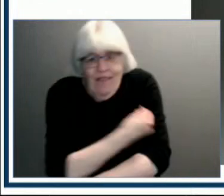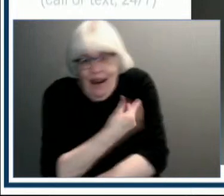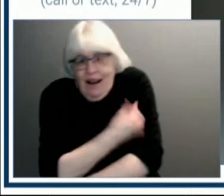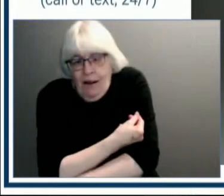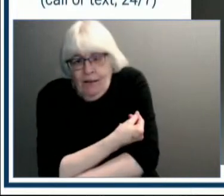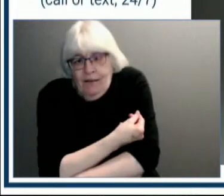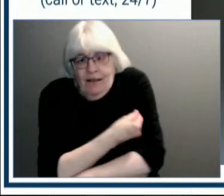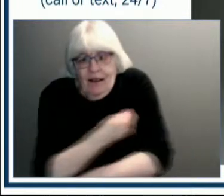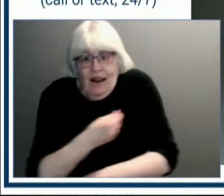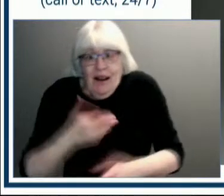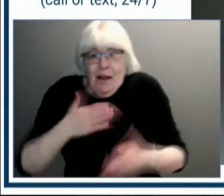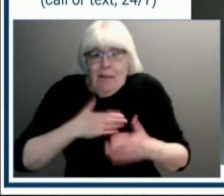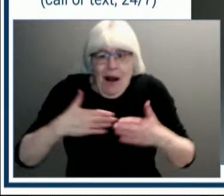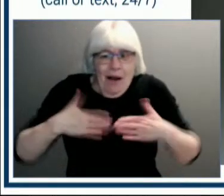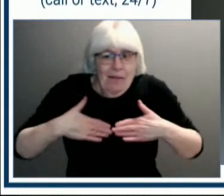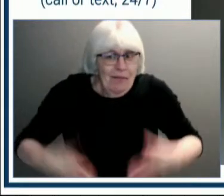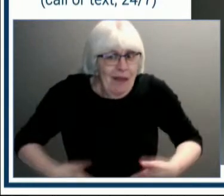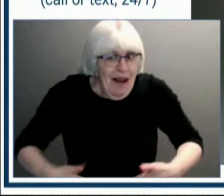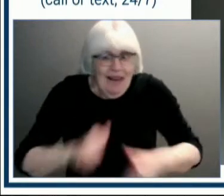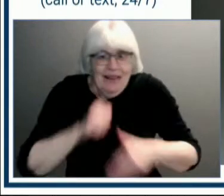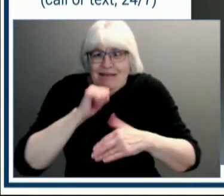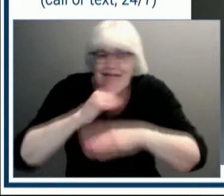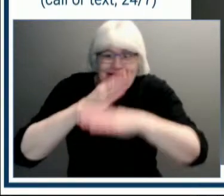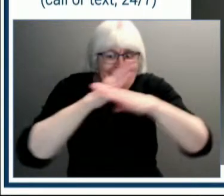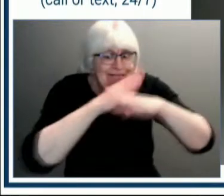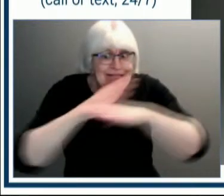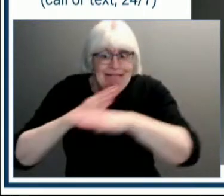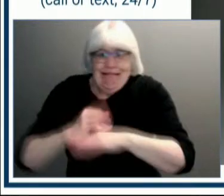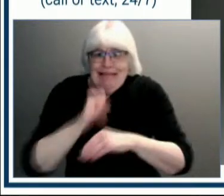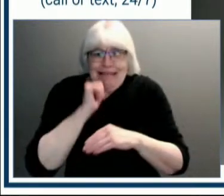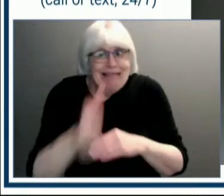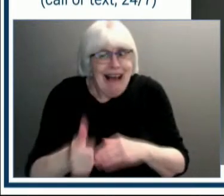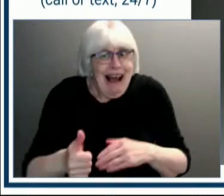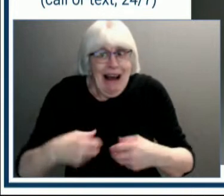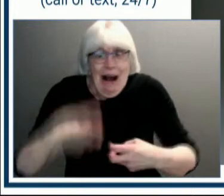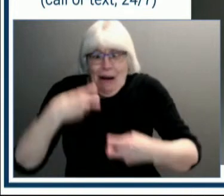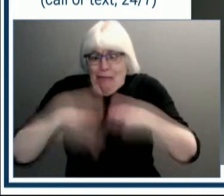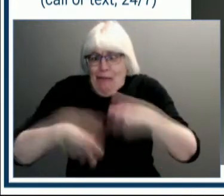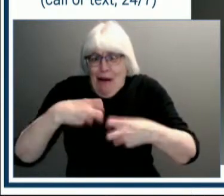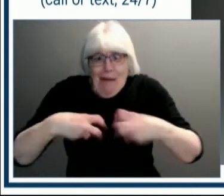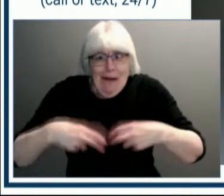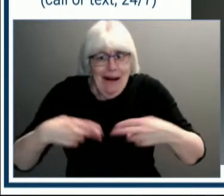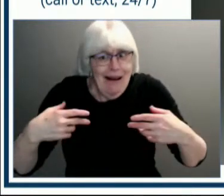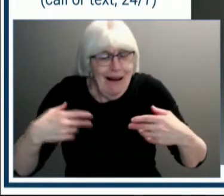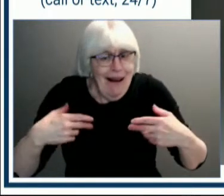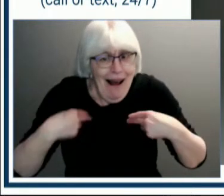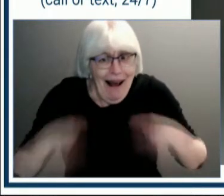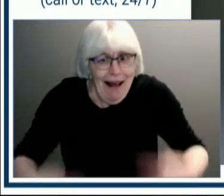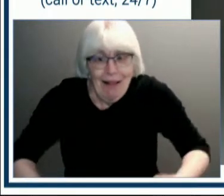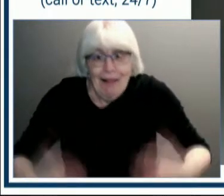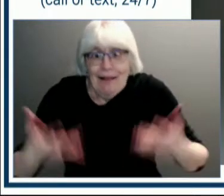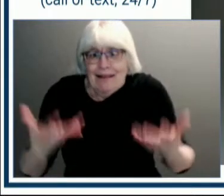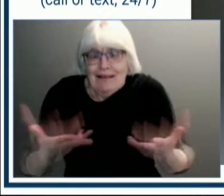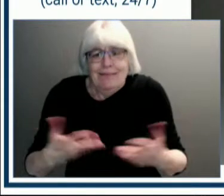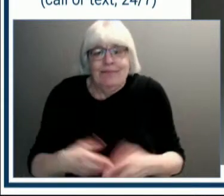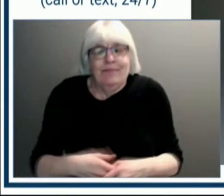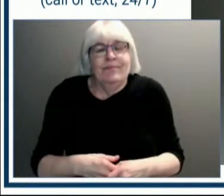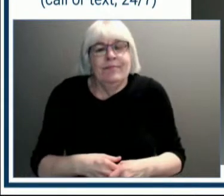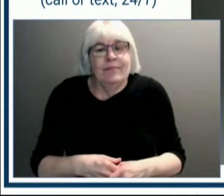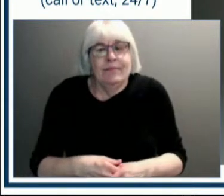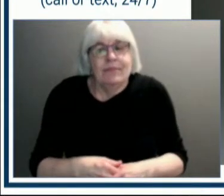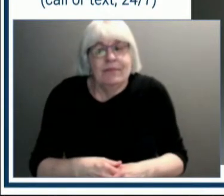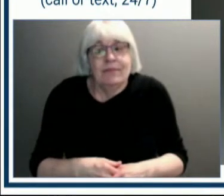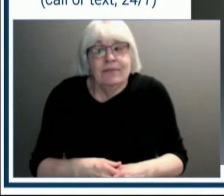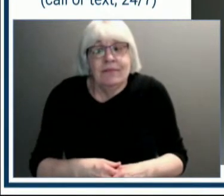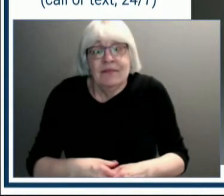compromise, and have not, if you're in that immune compromised definition and have not yet had your